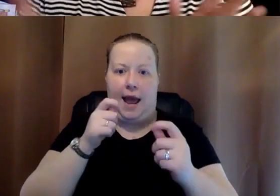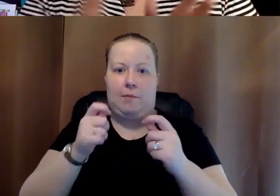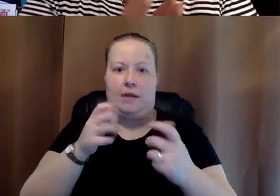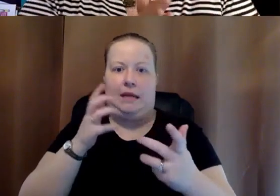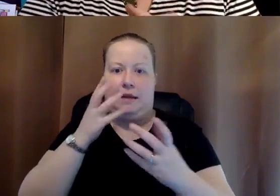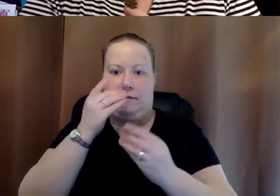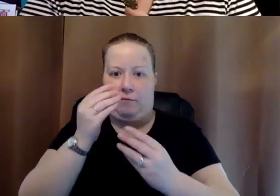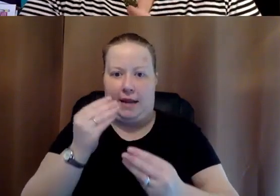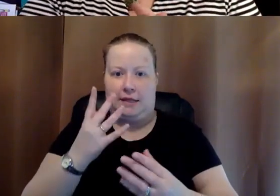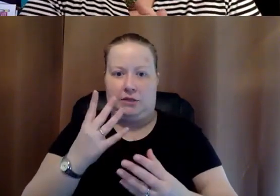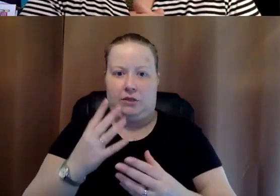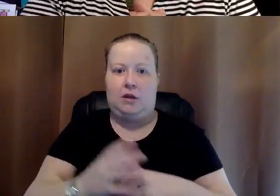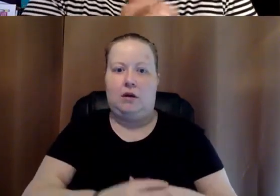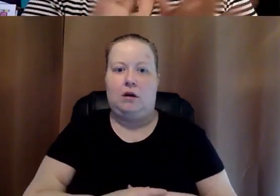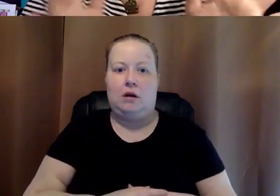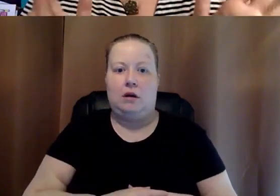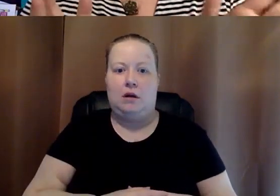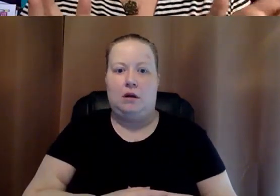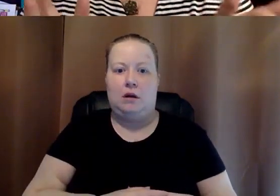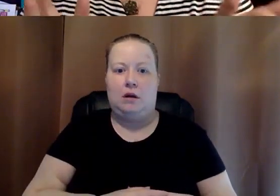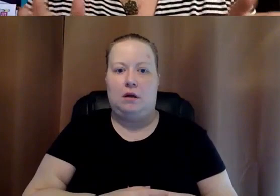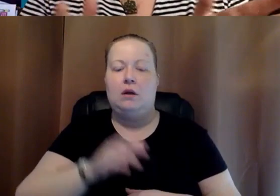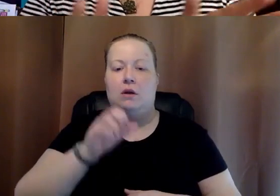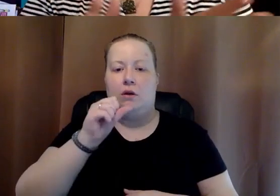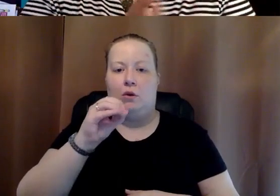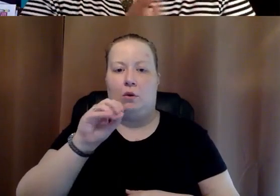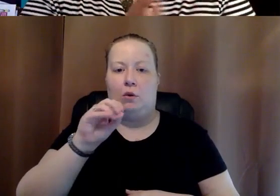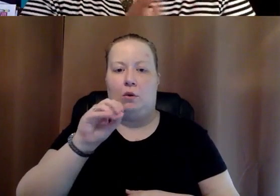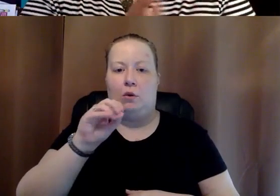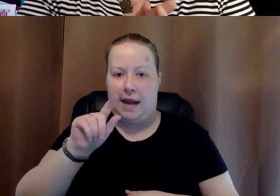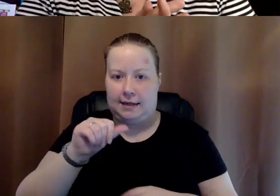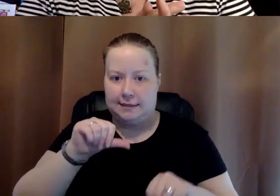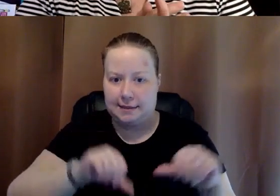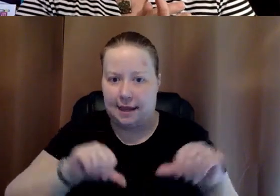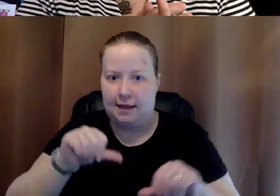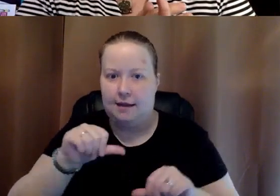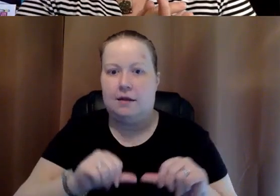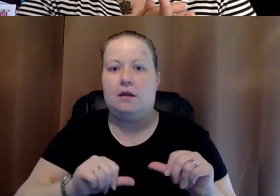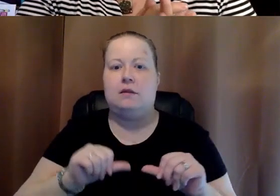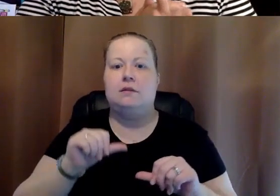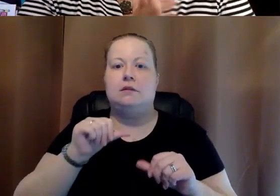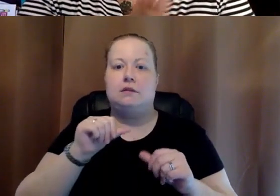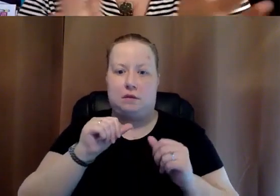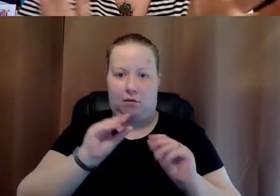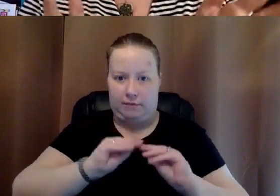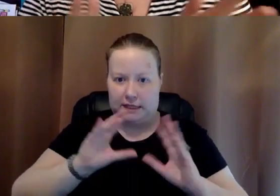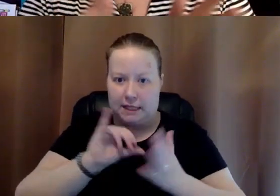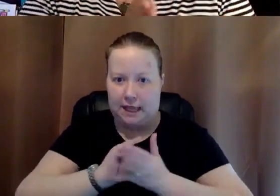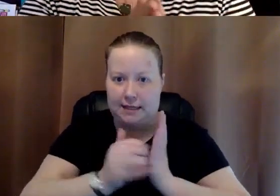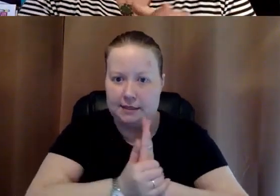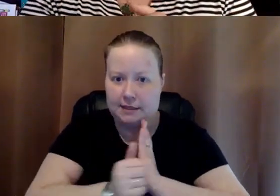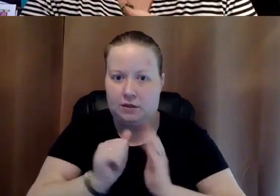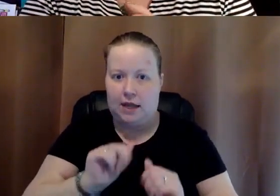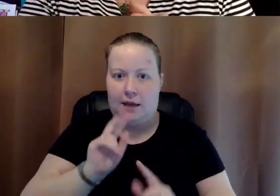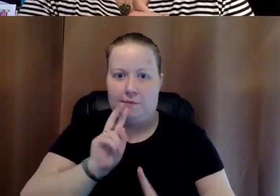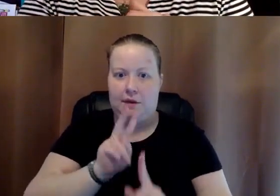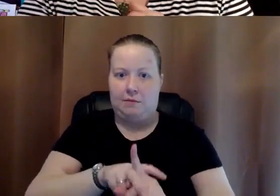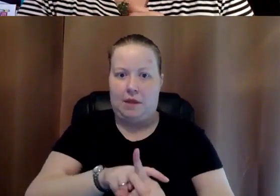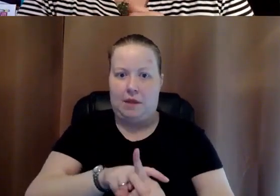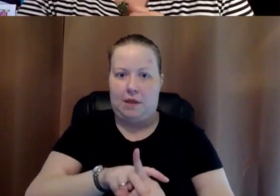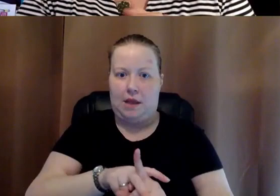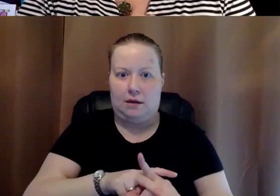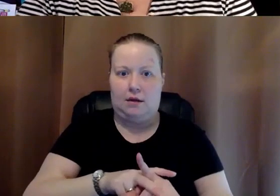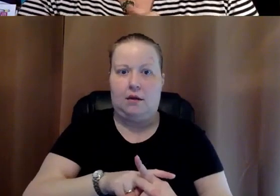technology. So, you know, data science is in there. Obviously, that's a skill that can be applied in social studies and lots of